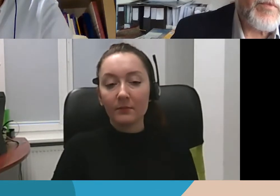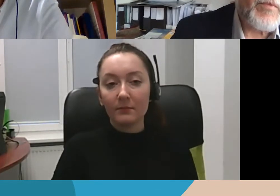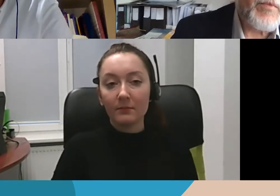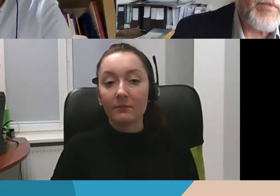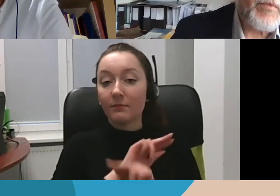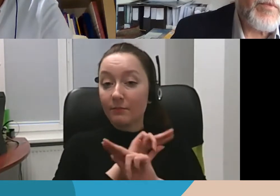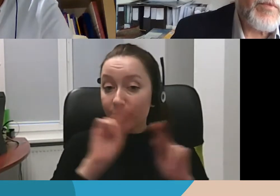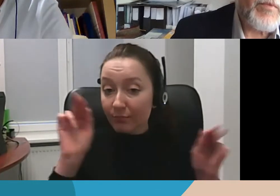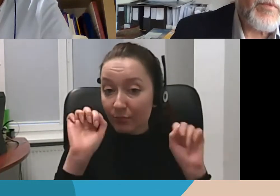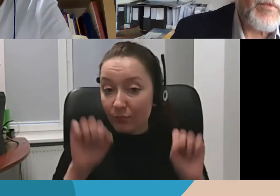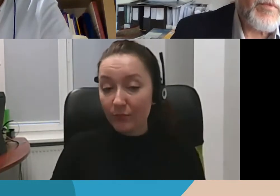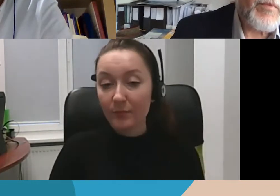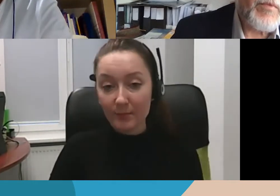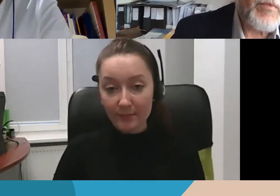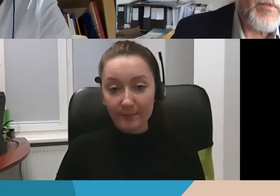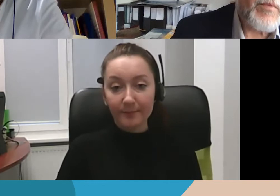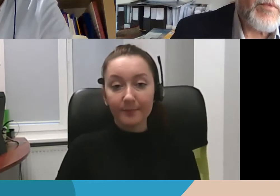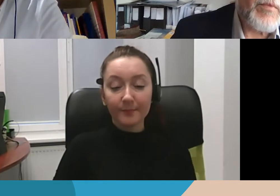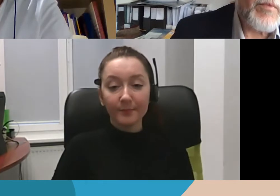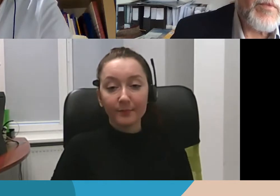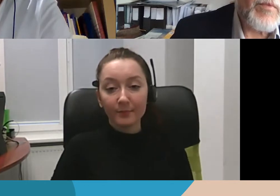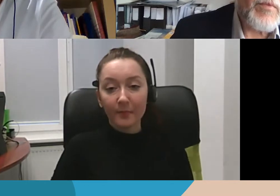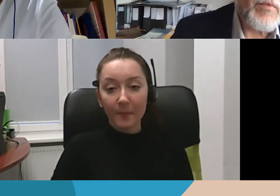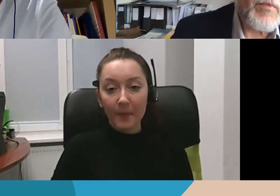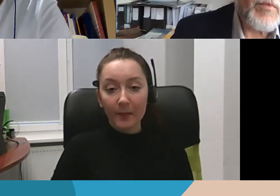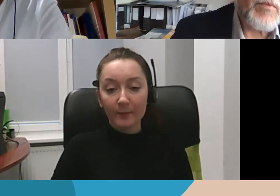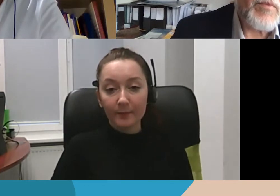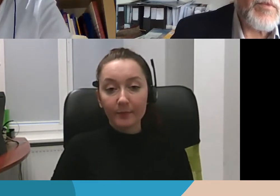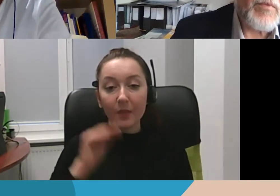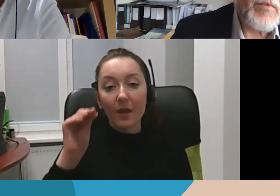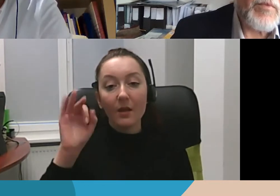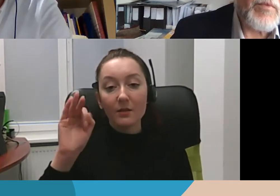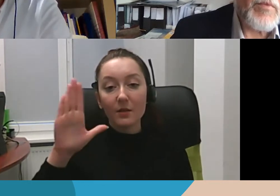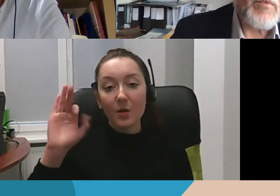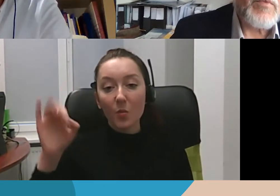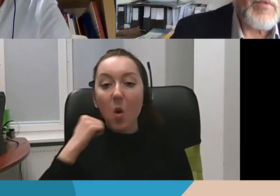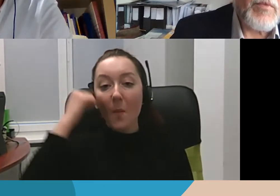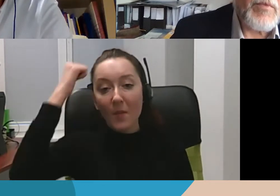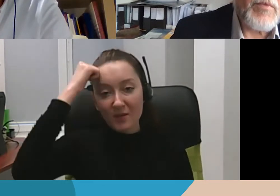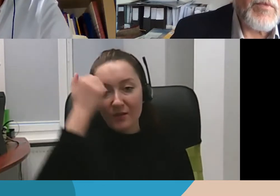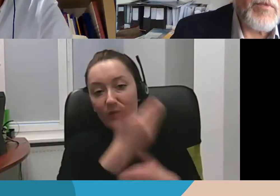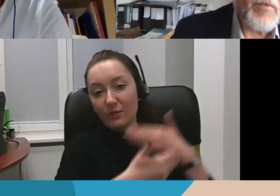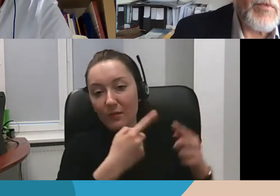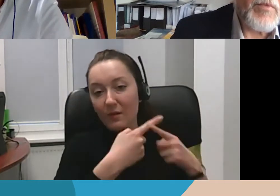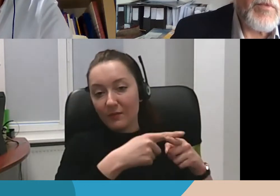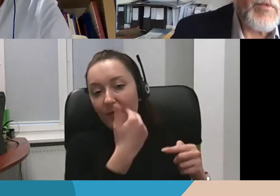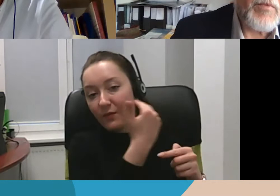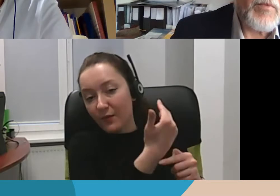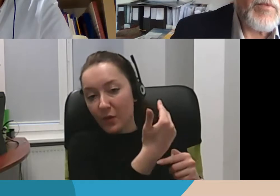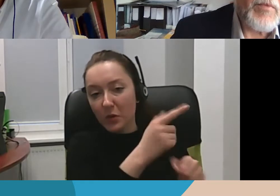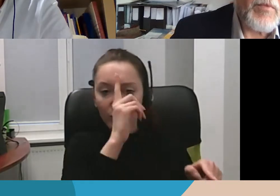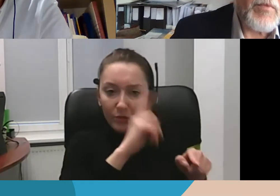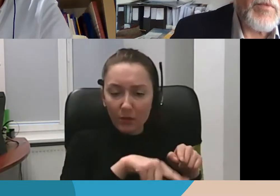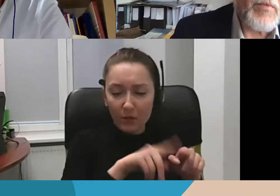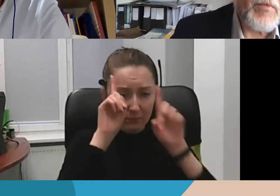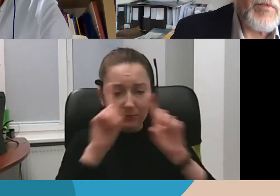the OSCE Moscow Mechanism, I think it was incredible. Compared to the Chechnya case, I think that it was faster, and